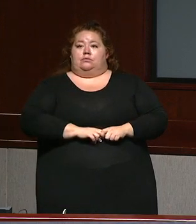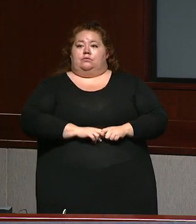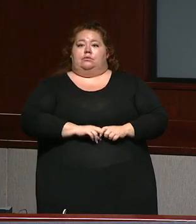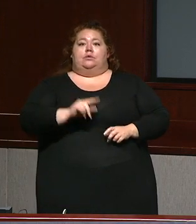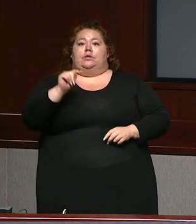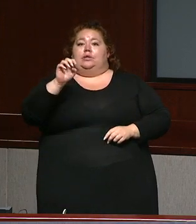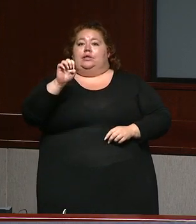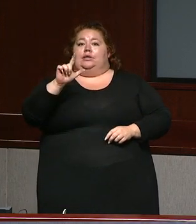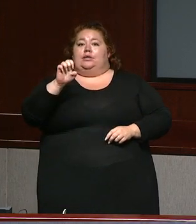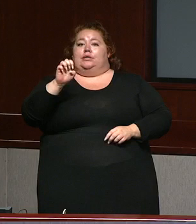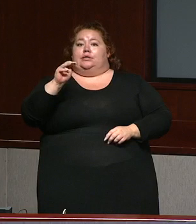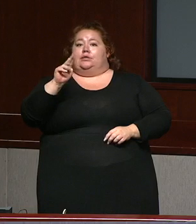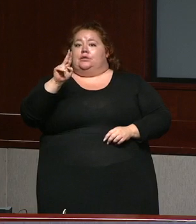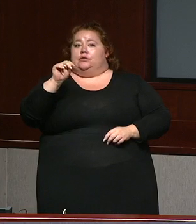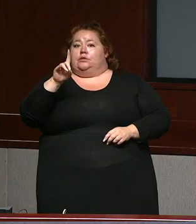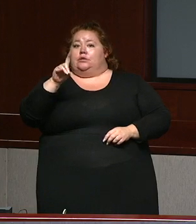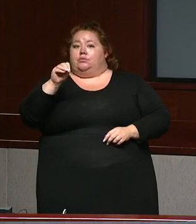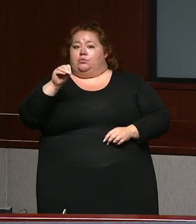Telemundo,